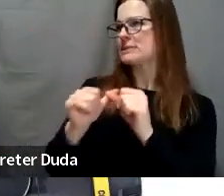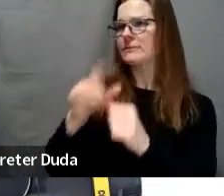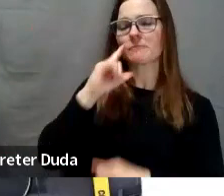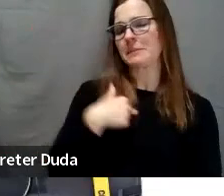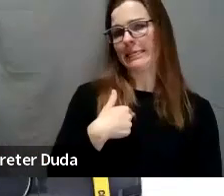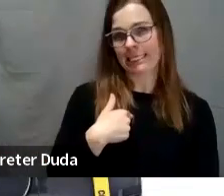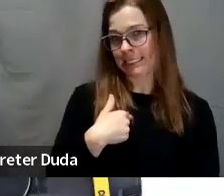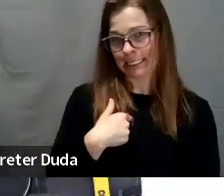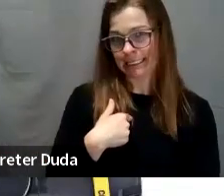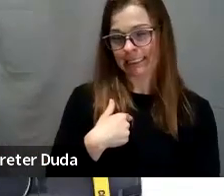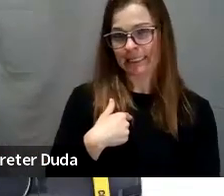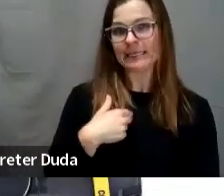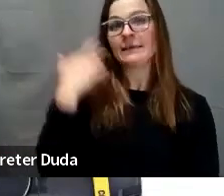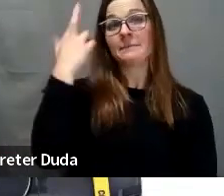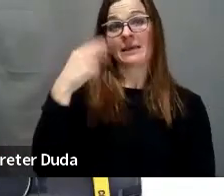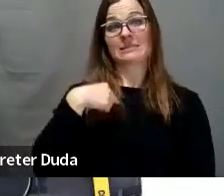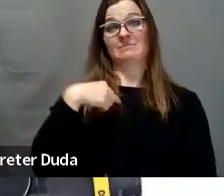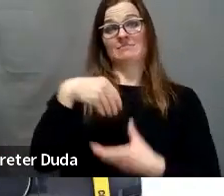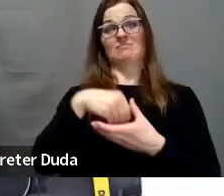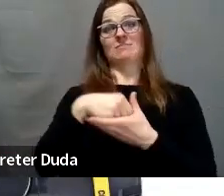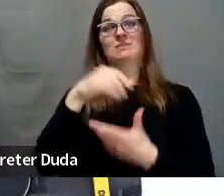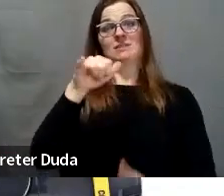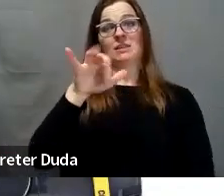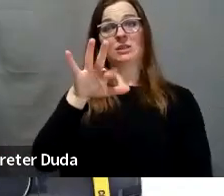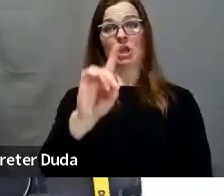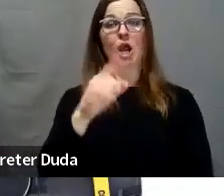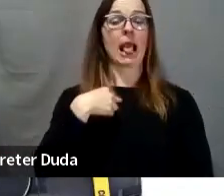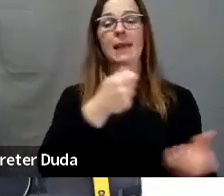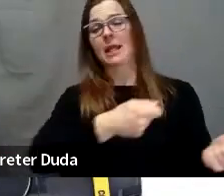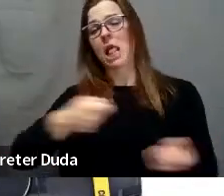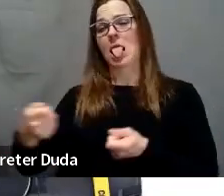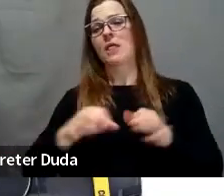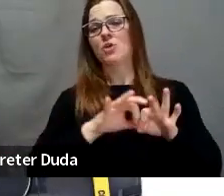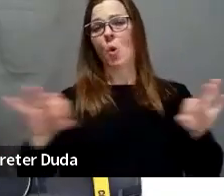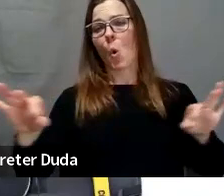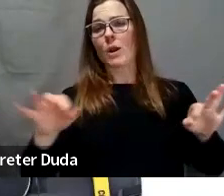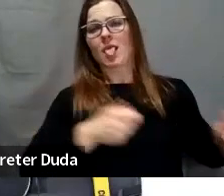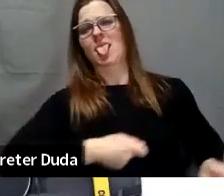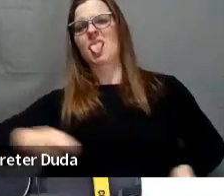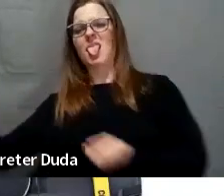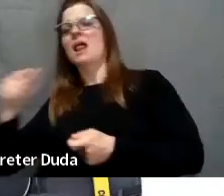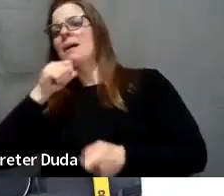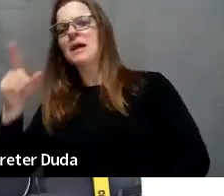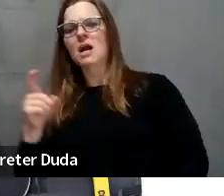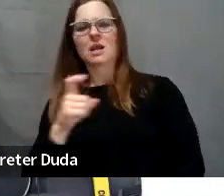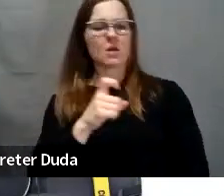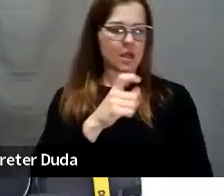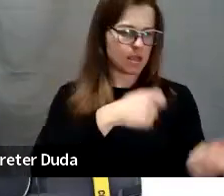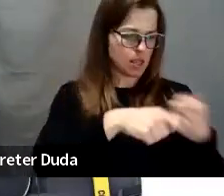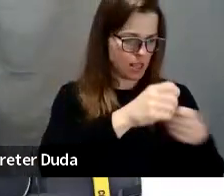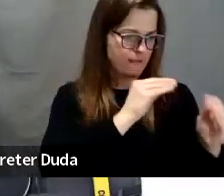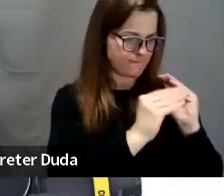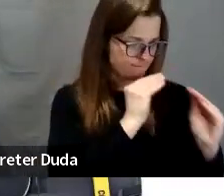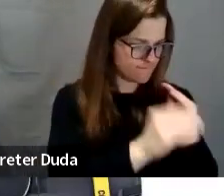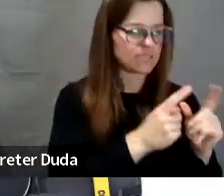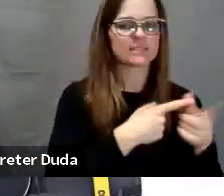because when I'm in the yard, like I'm just like whipping it and yanking the cord, because I'm not gonna go walk back and untangle it. So I feel like it wouldn't